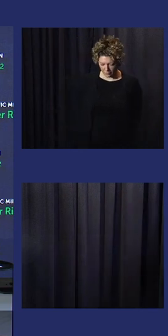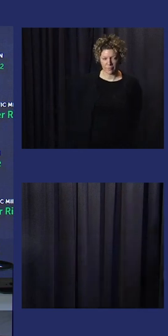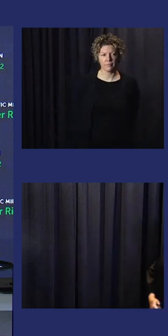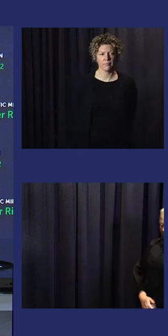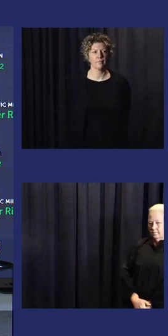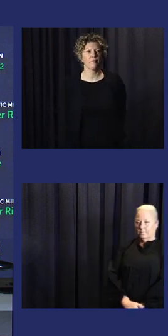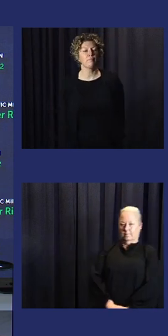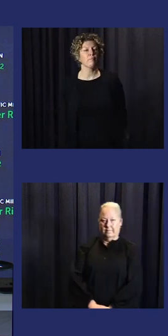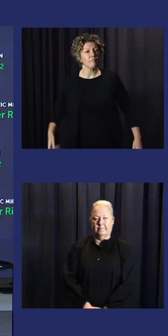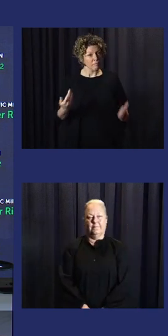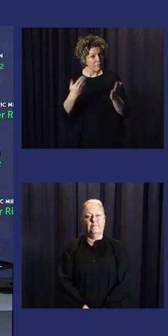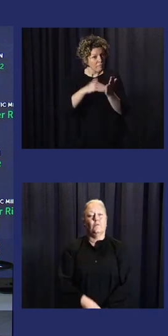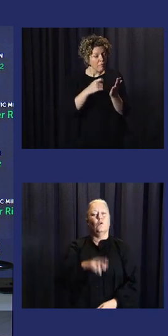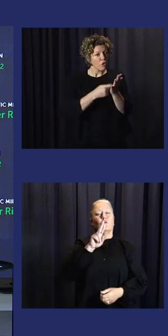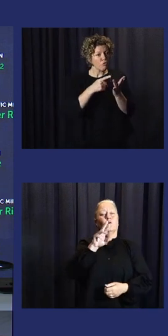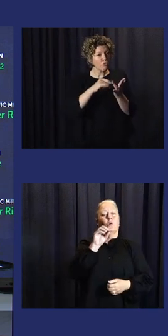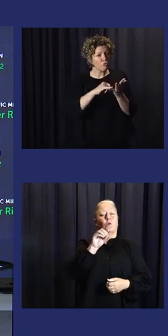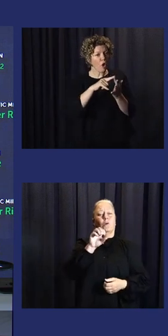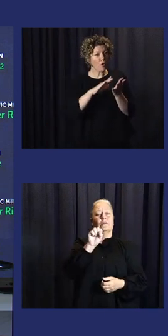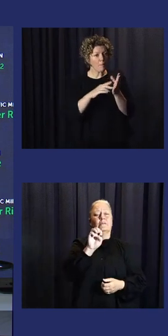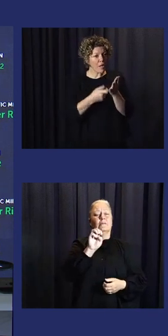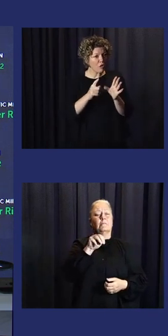So, Rosemary, would you like to add anything?